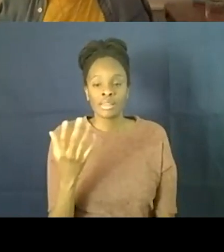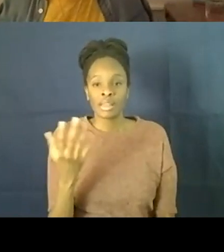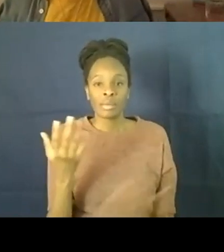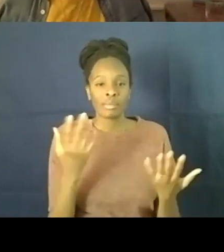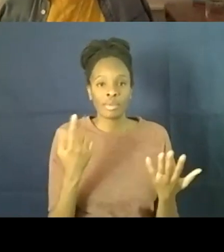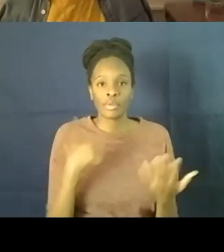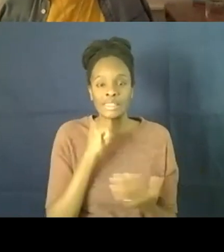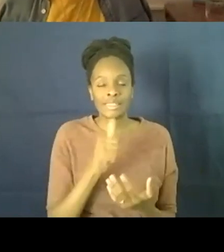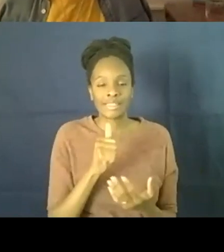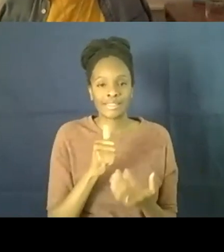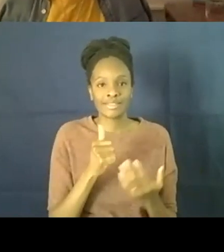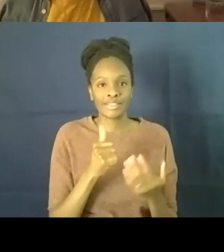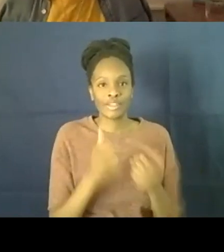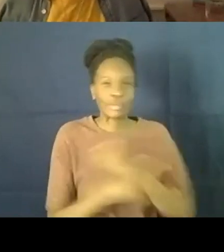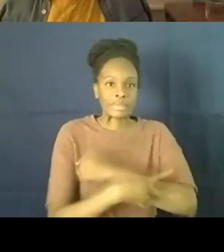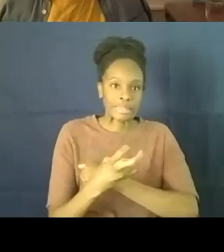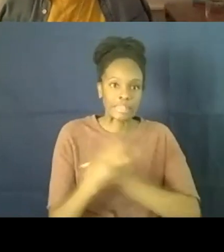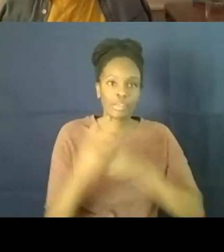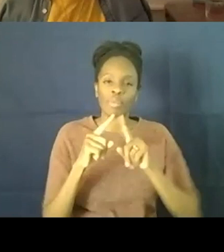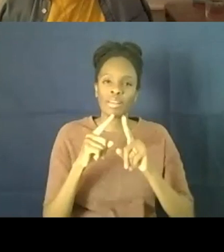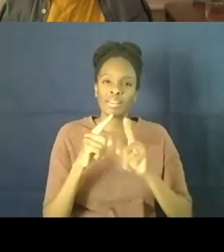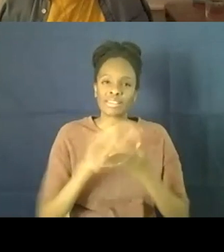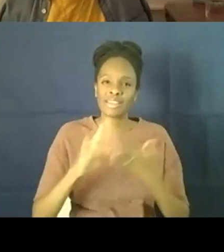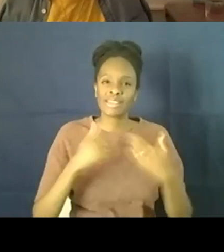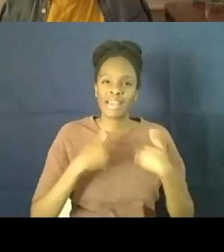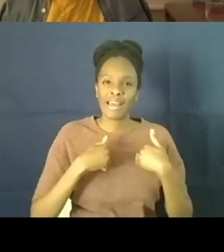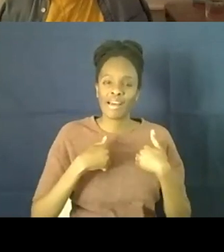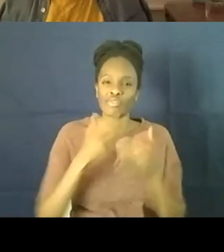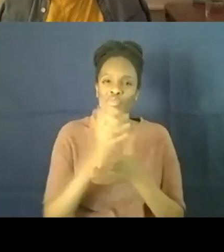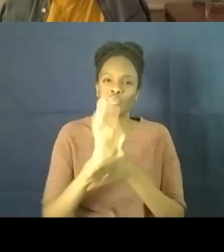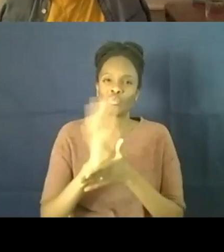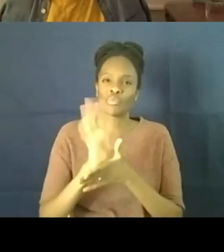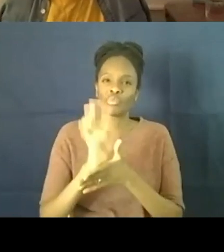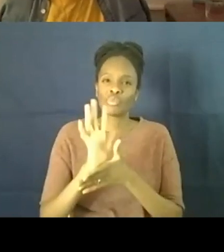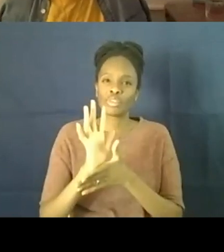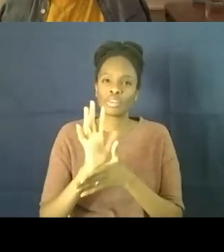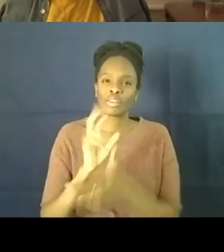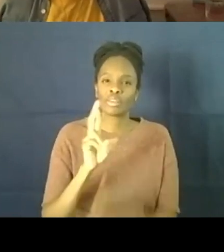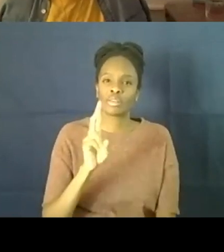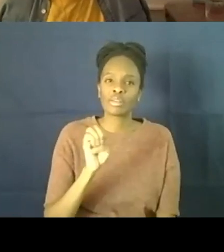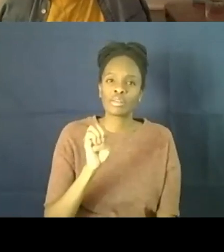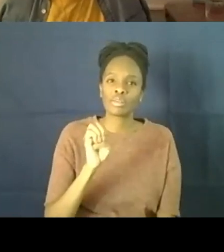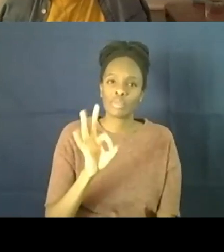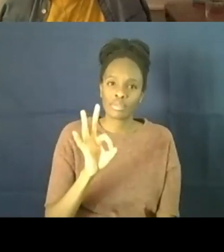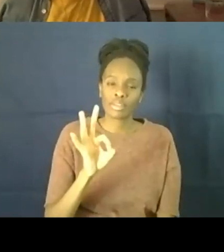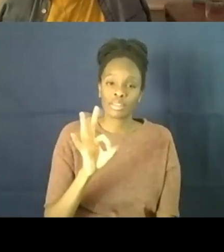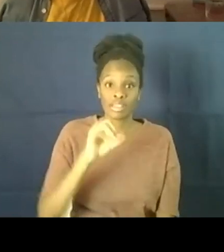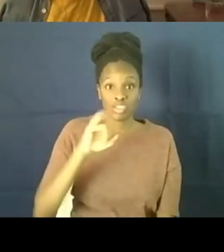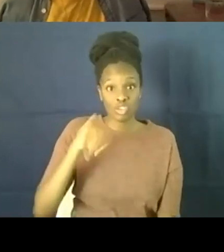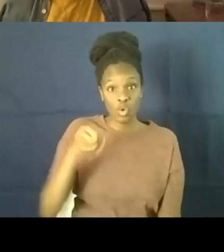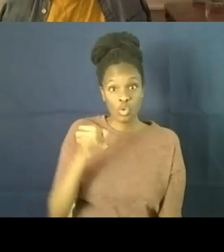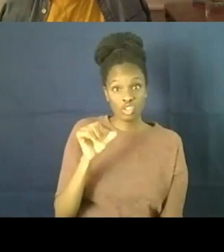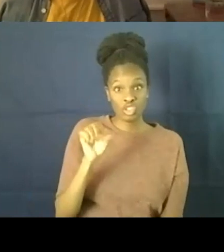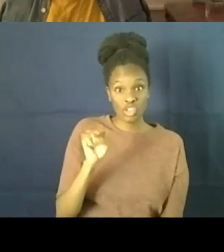like we're gonna rip it off or anything, but it's always good to have like cinematic references. and Justin actually, you know, he like it, when